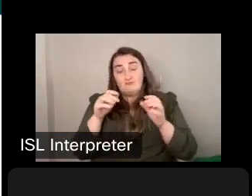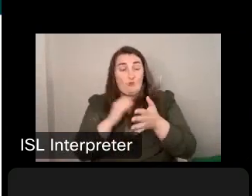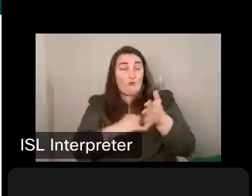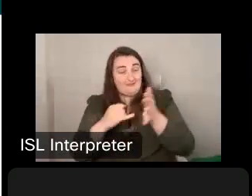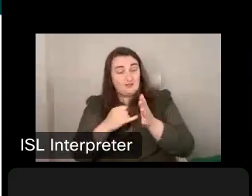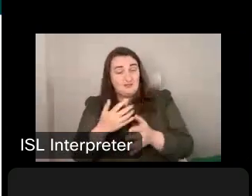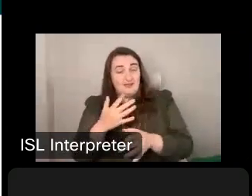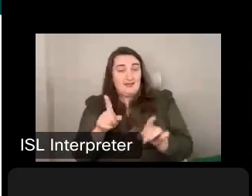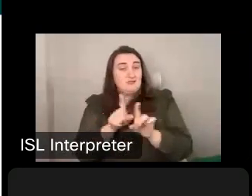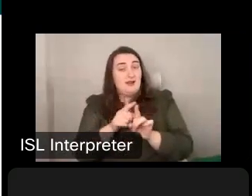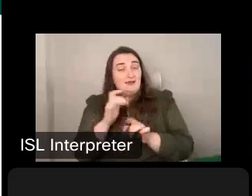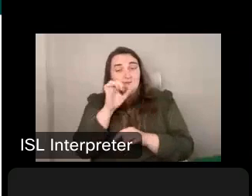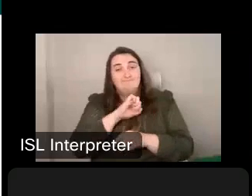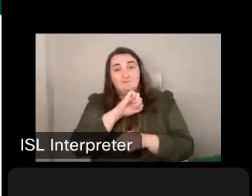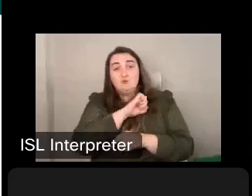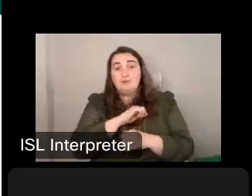Next slide, please.